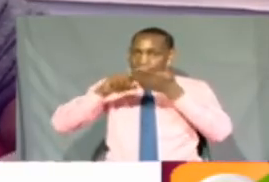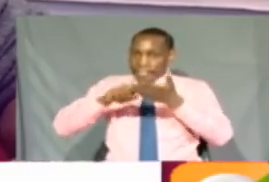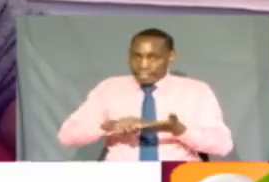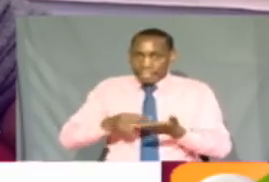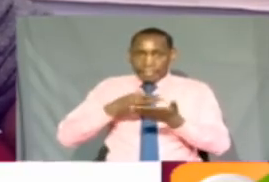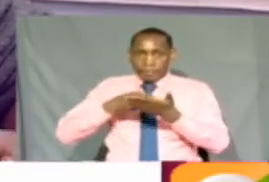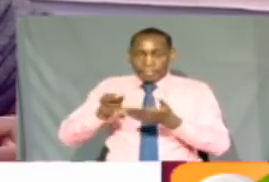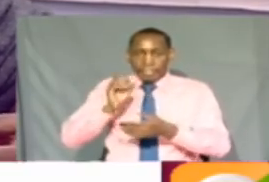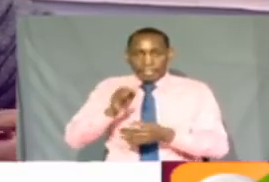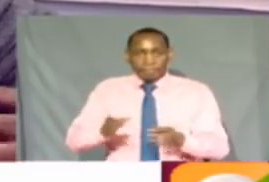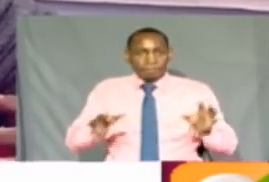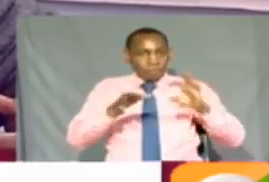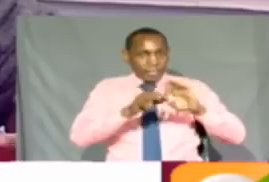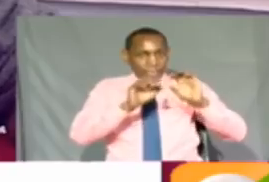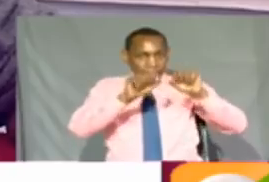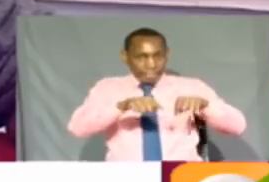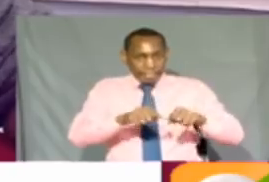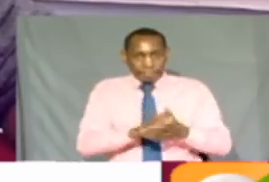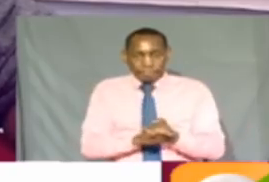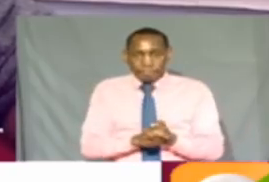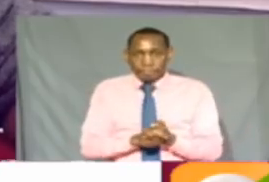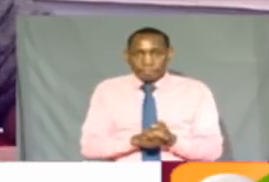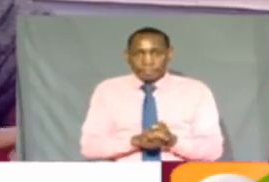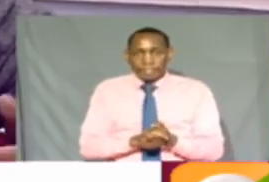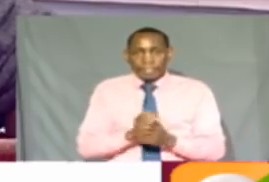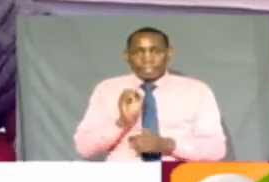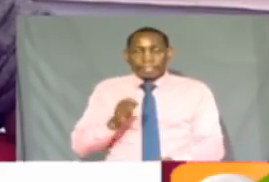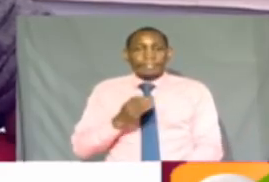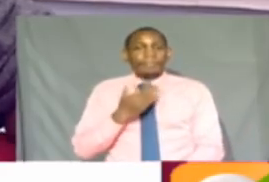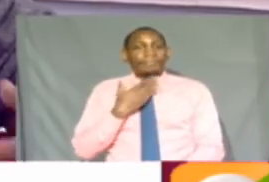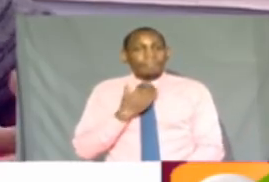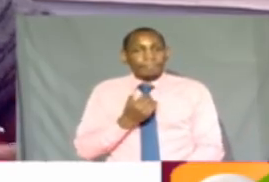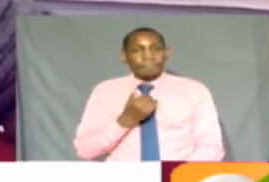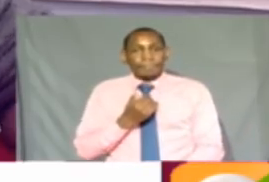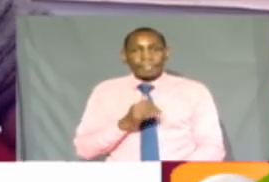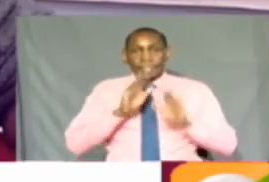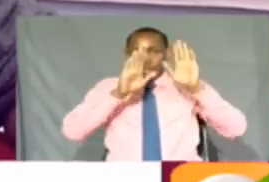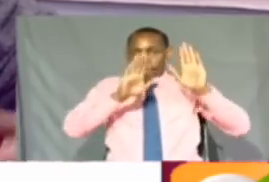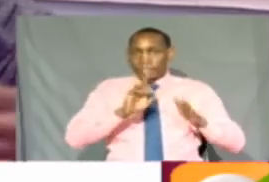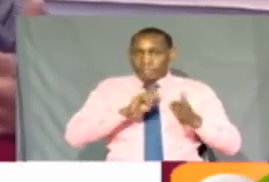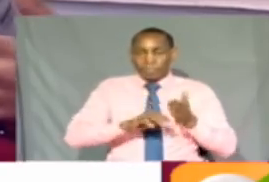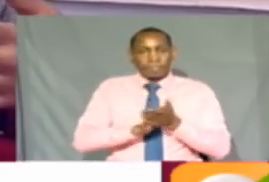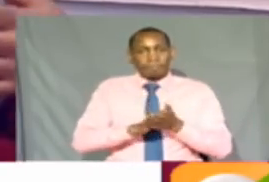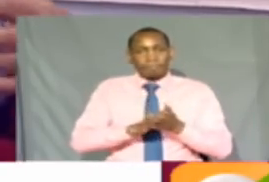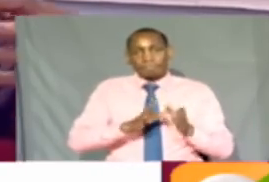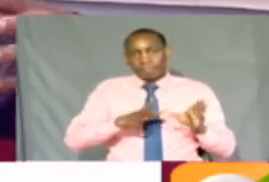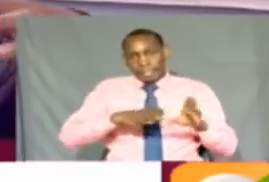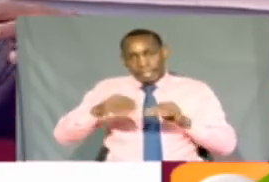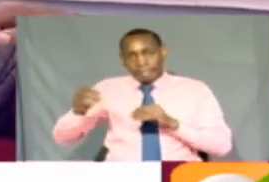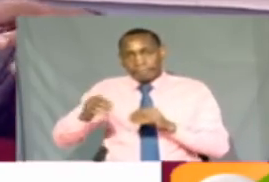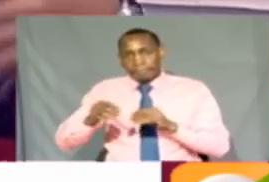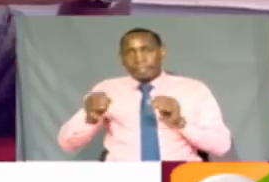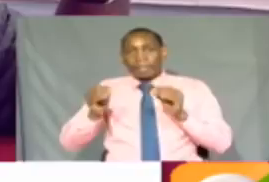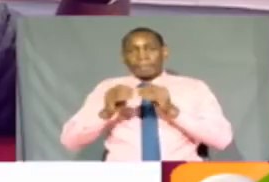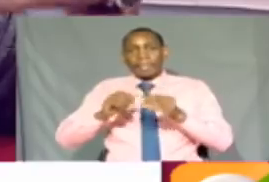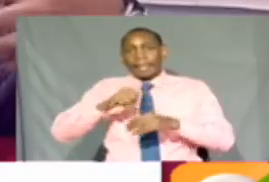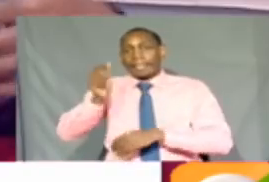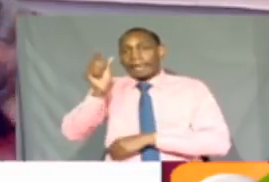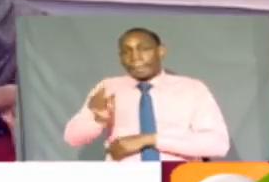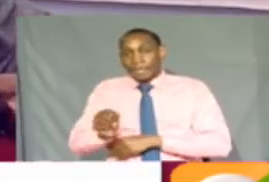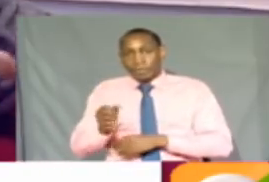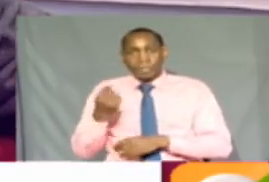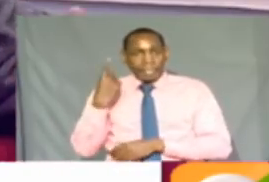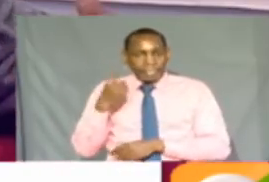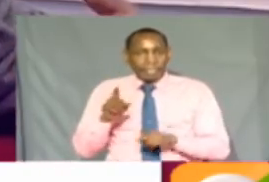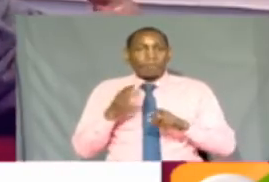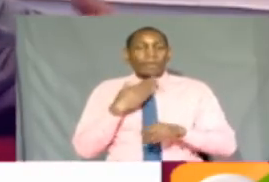find that you're incompatible with some of these people, no matter how much you like them, just go on to the next person. You'll always find someone who is as understanding and